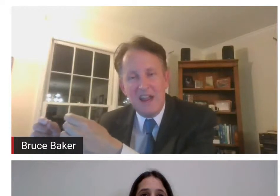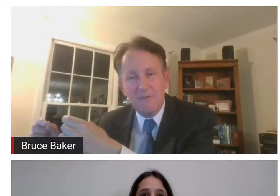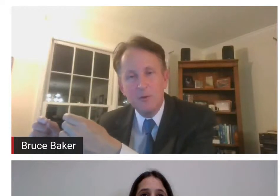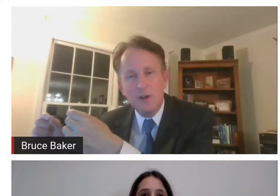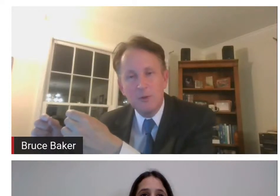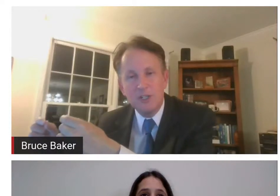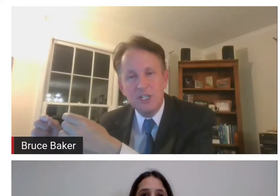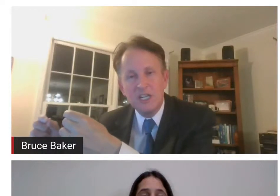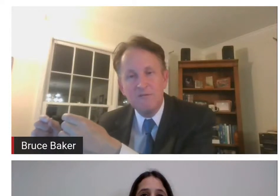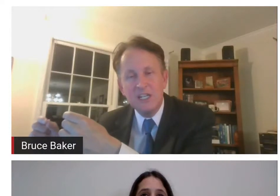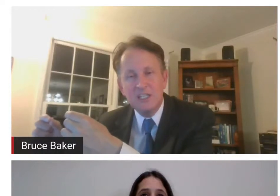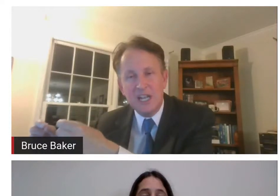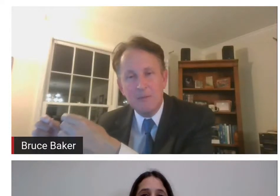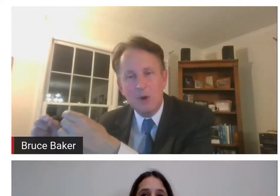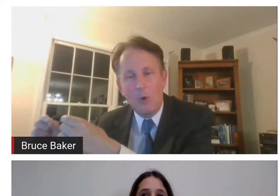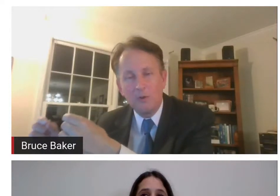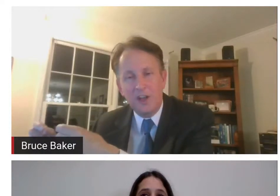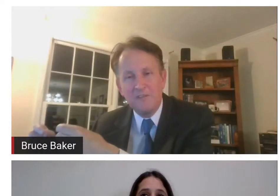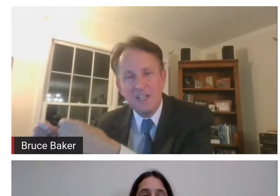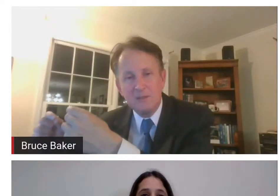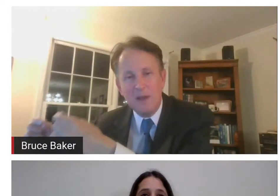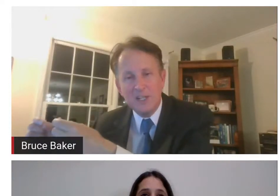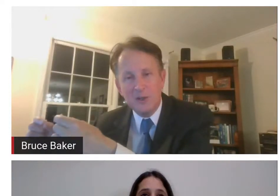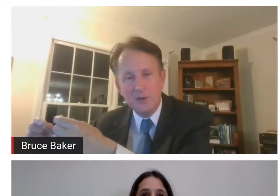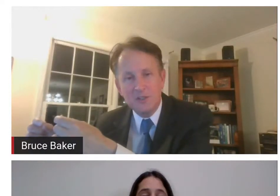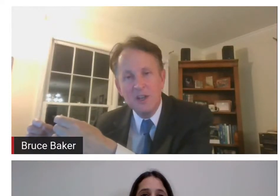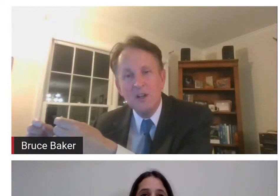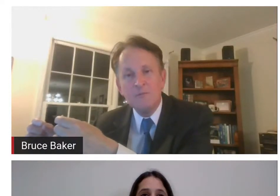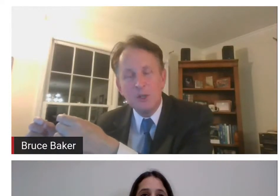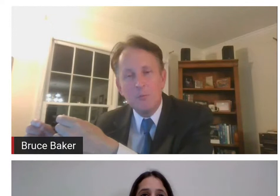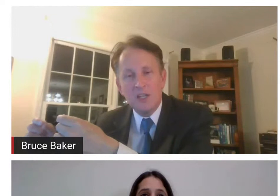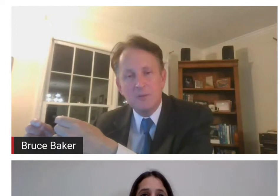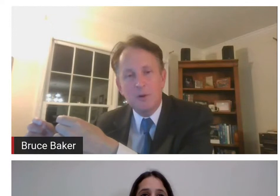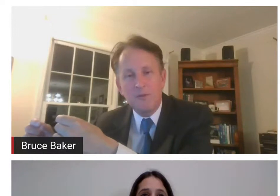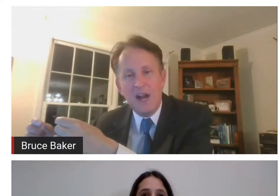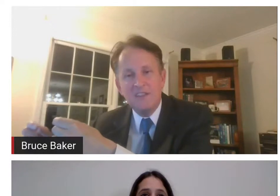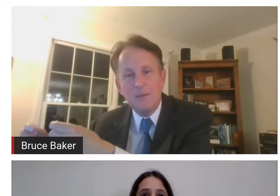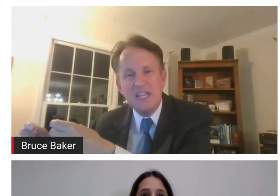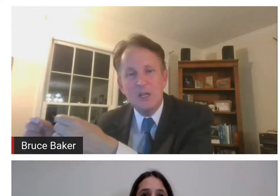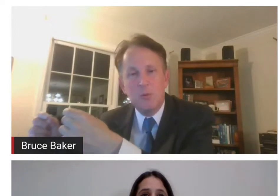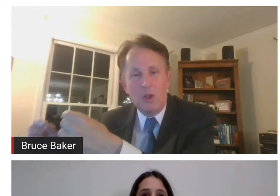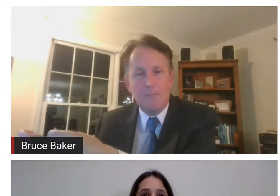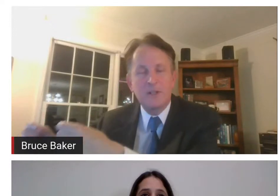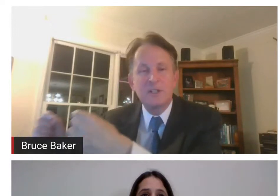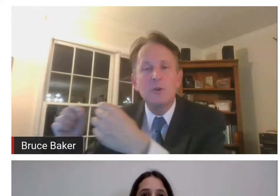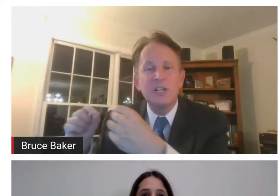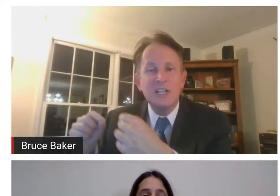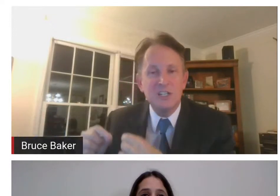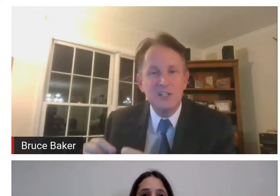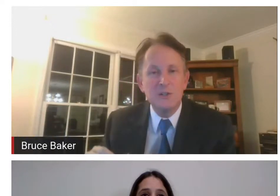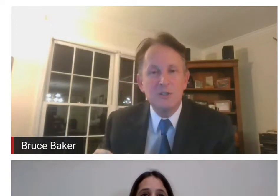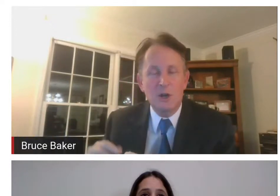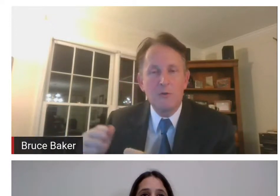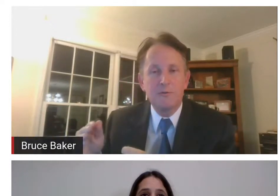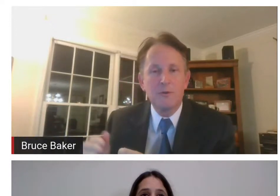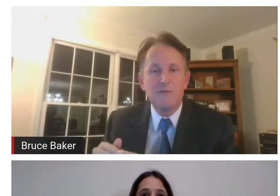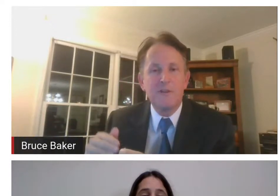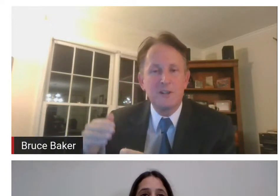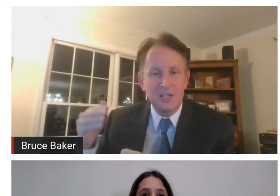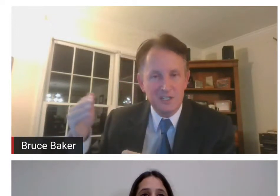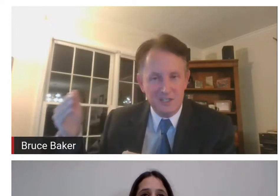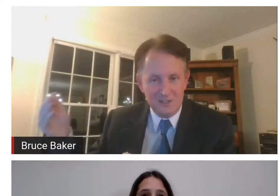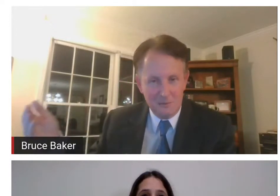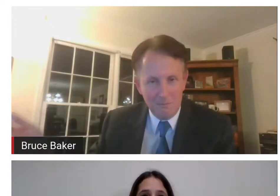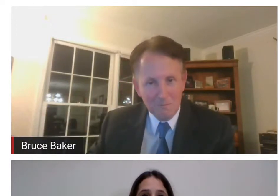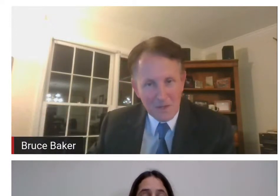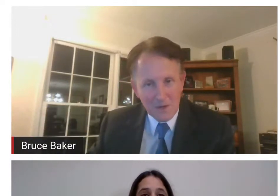expect everyone to achieve these same goals on these measures, you must provide them equal opportunity to do so through the